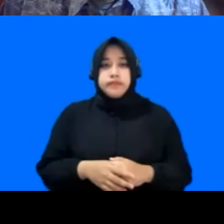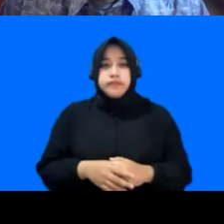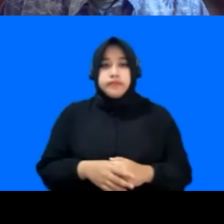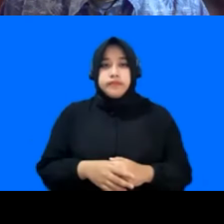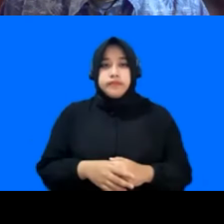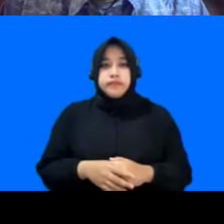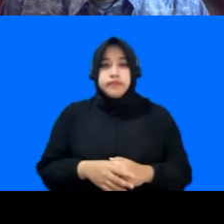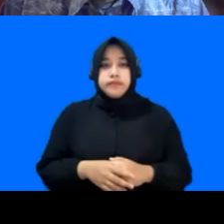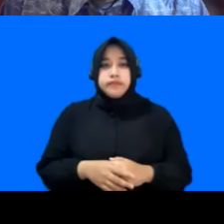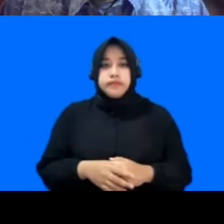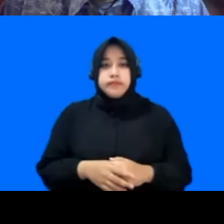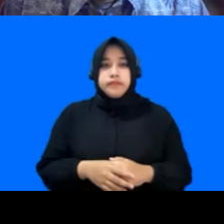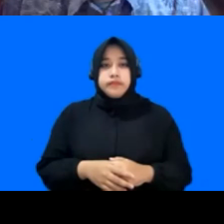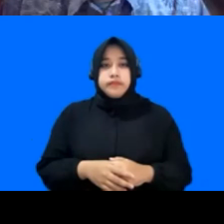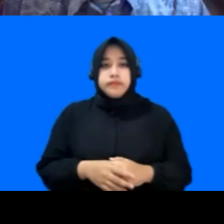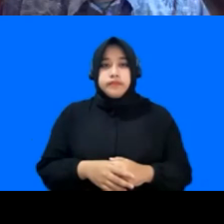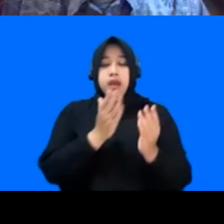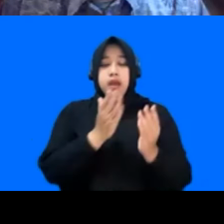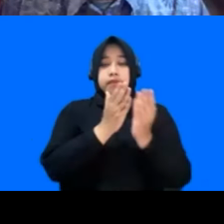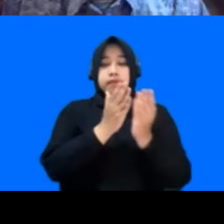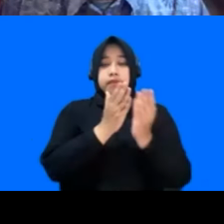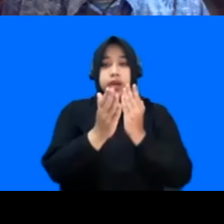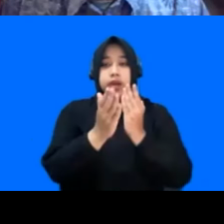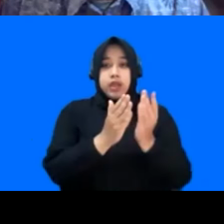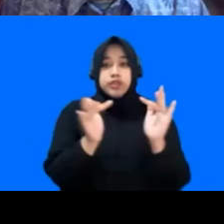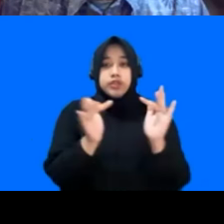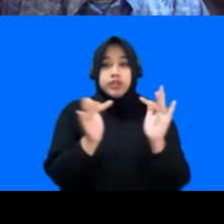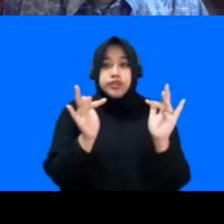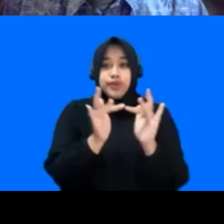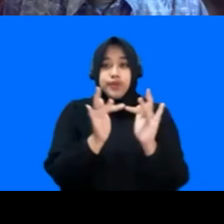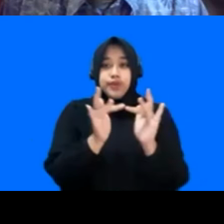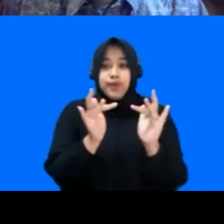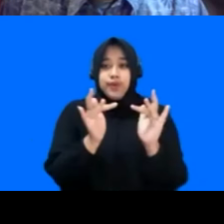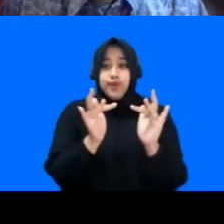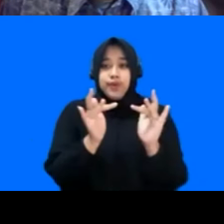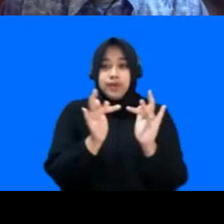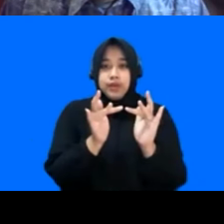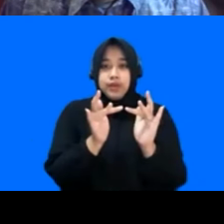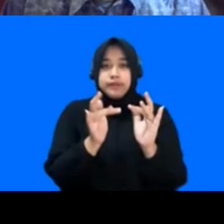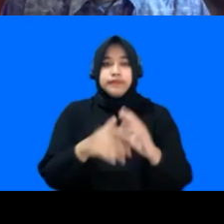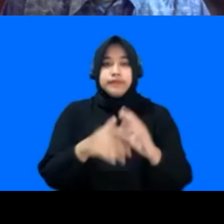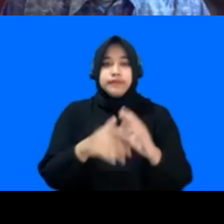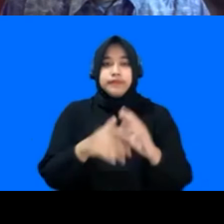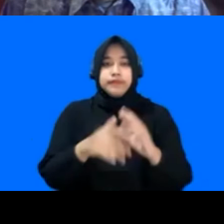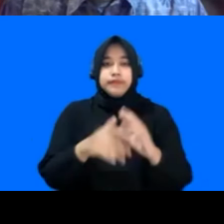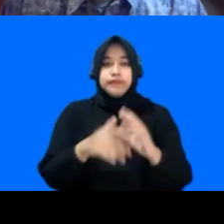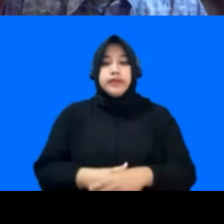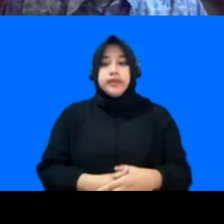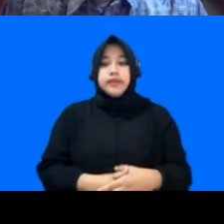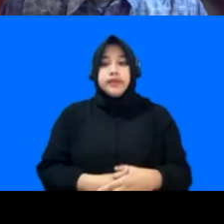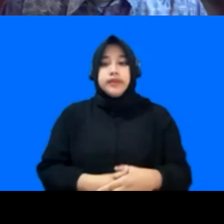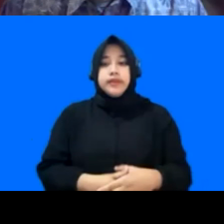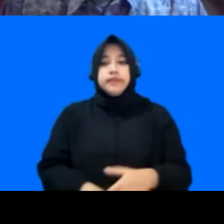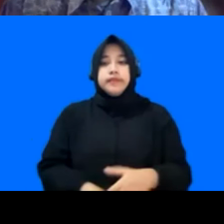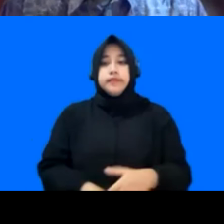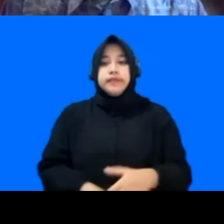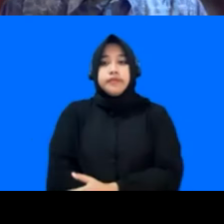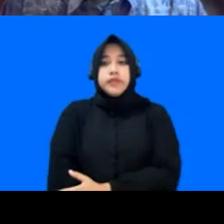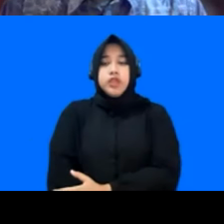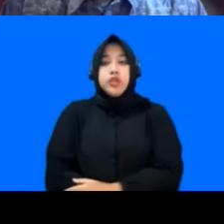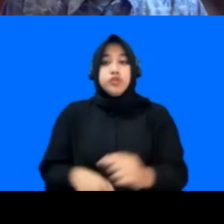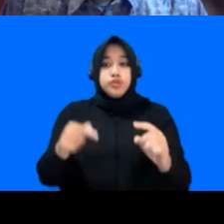online program called the Young Mobility to equip young people with knowledge, skills,